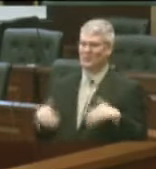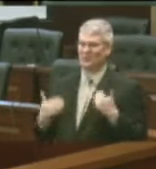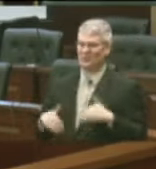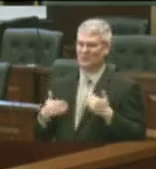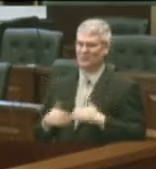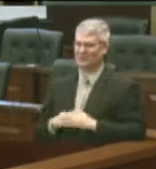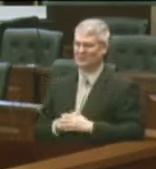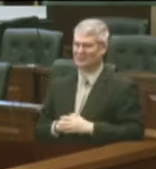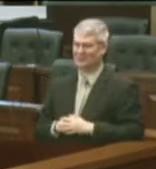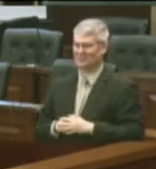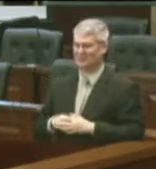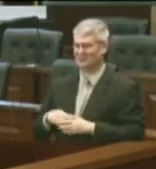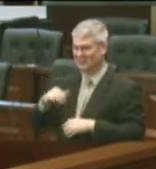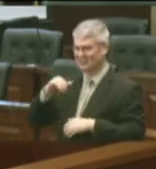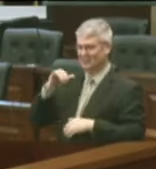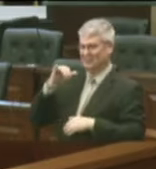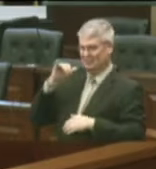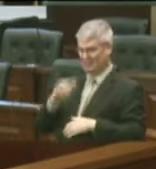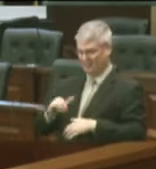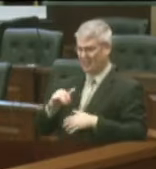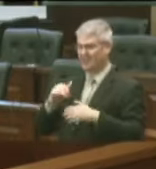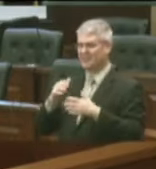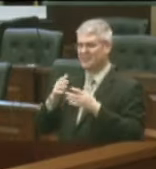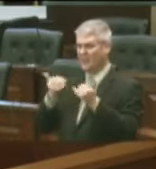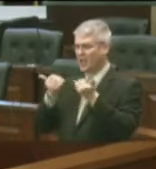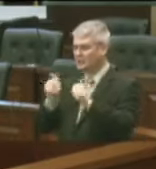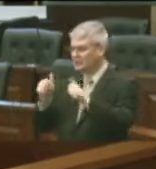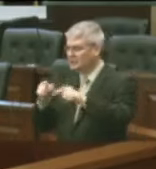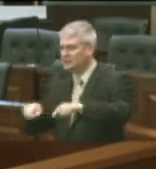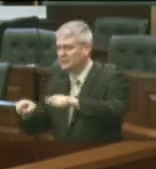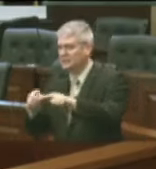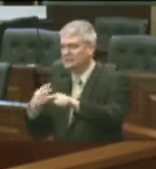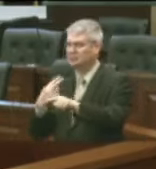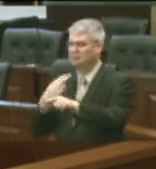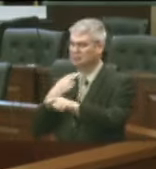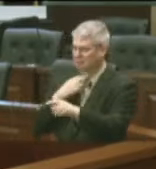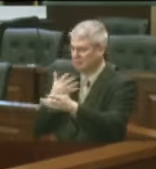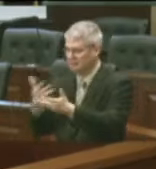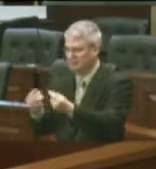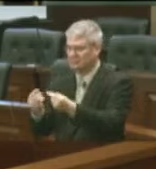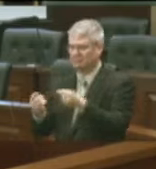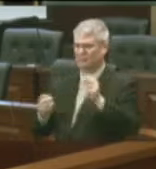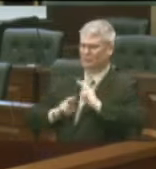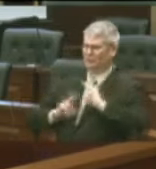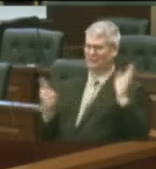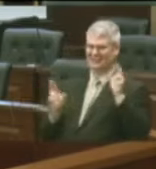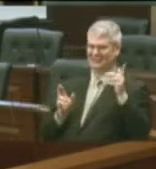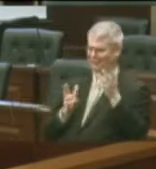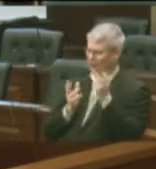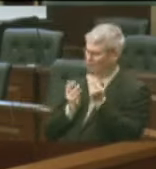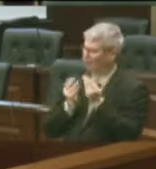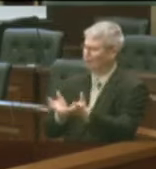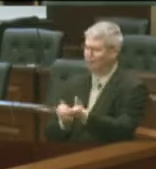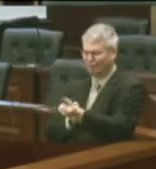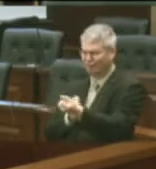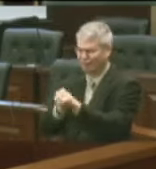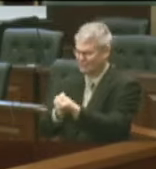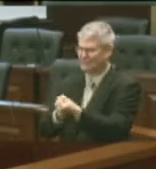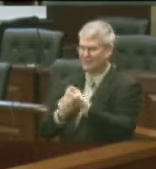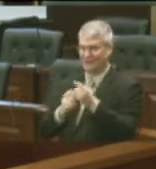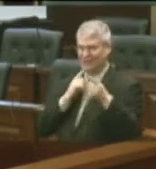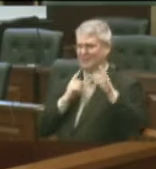the school year with a governor who really has had his eye on education. So as your superintendent of public